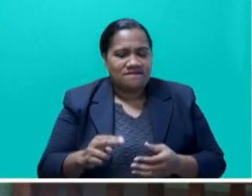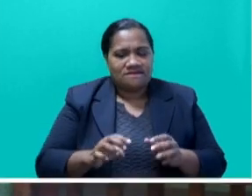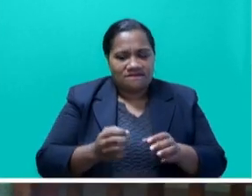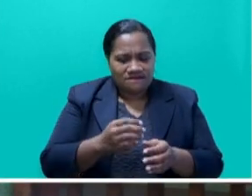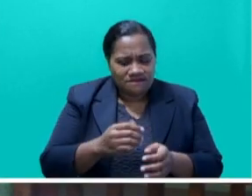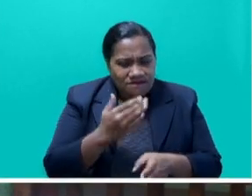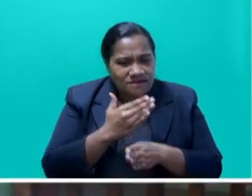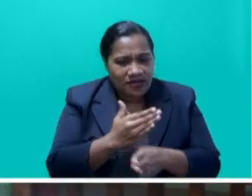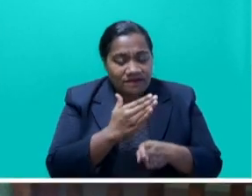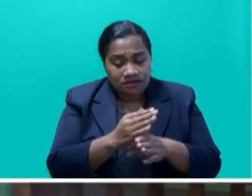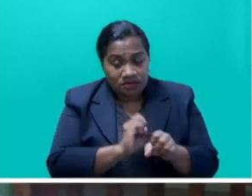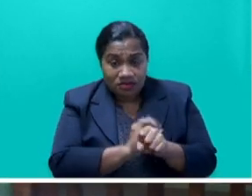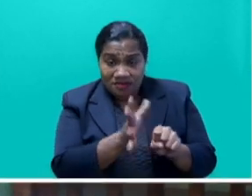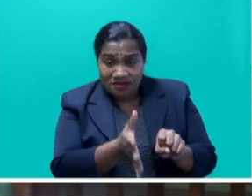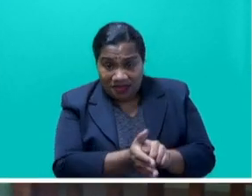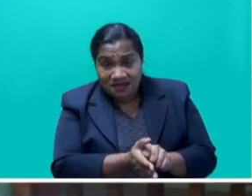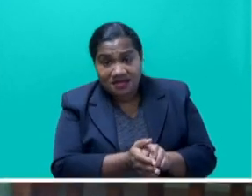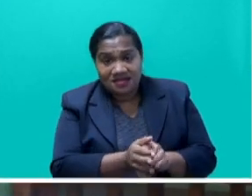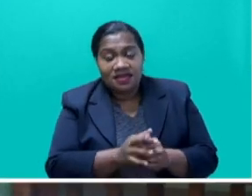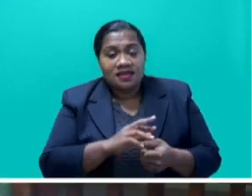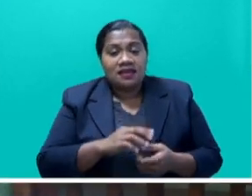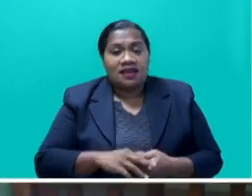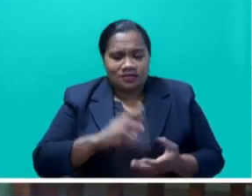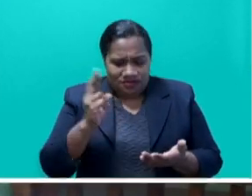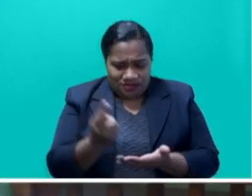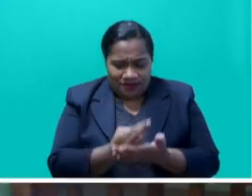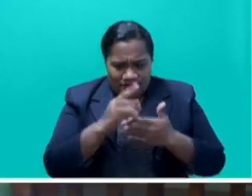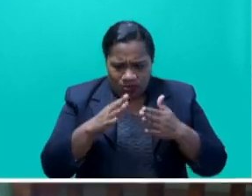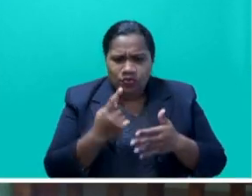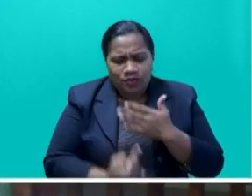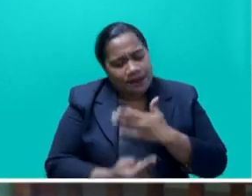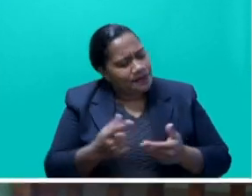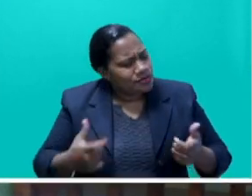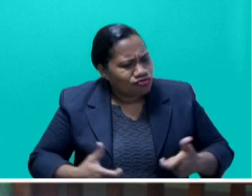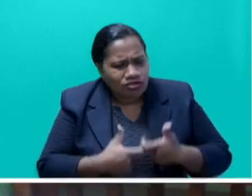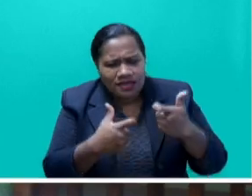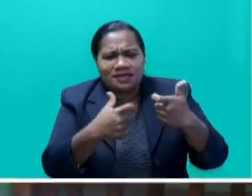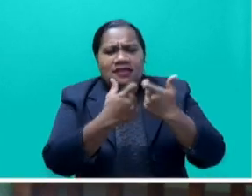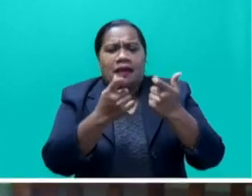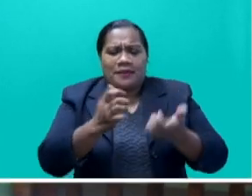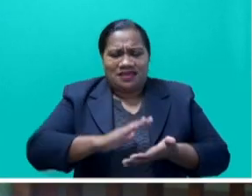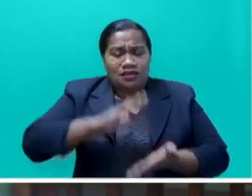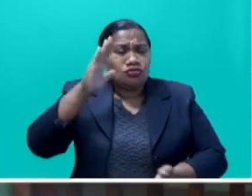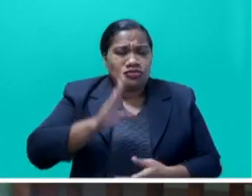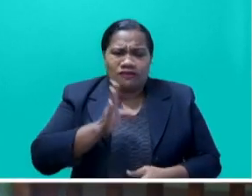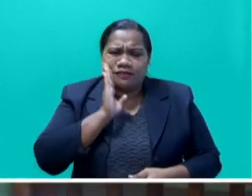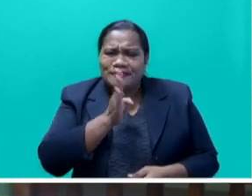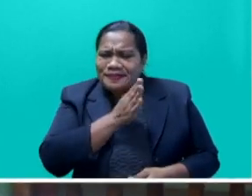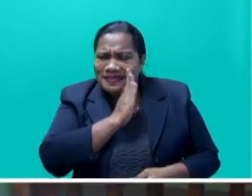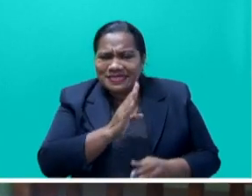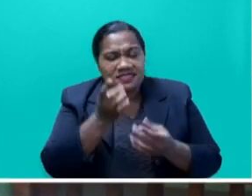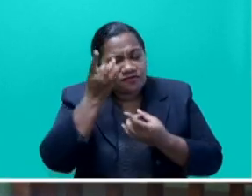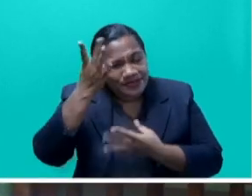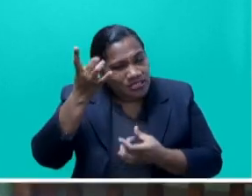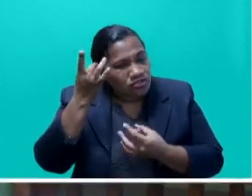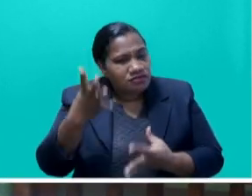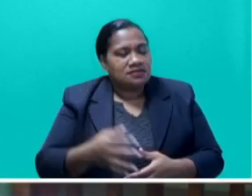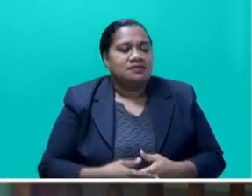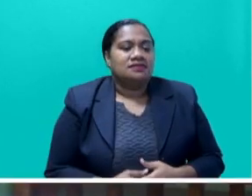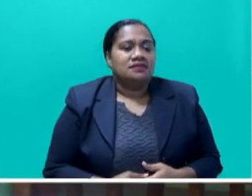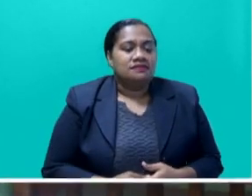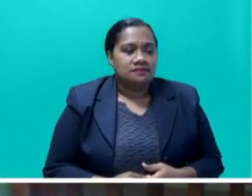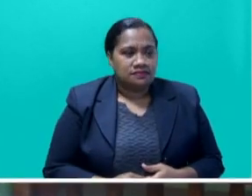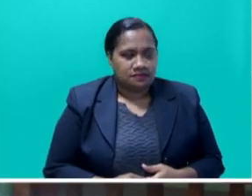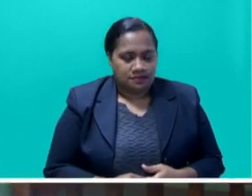for recovery is continuously being challenged by the increasing misinformation spewed to discredit